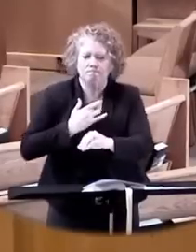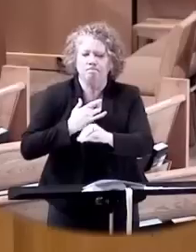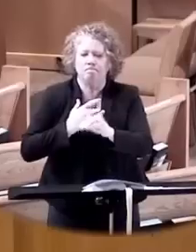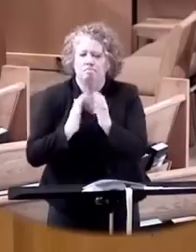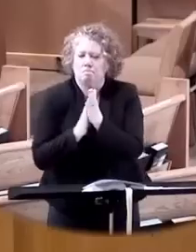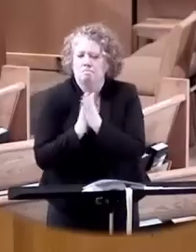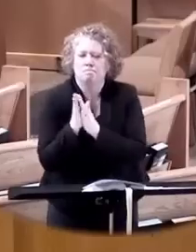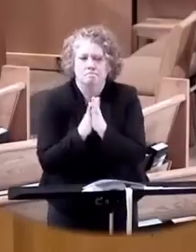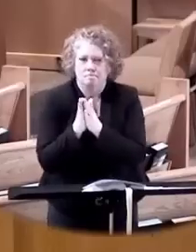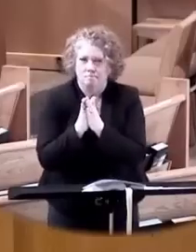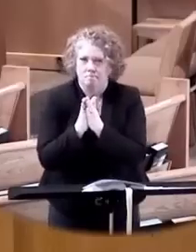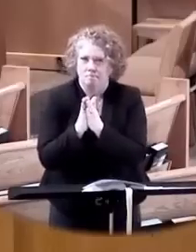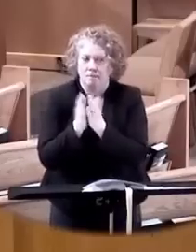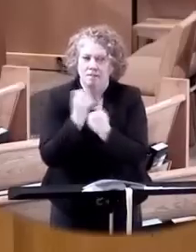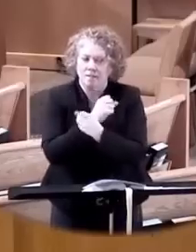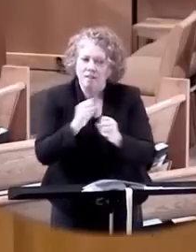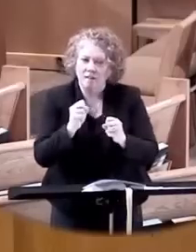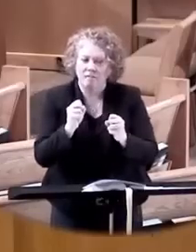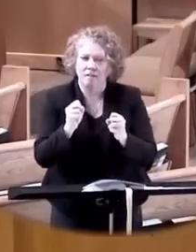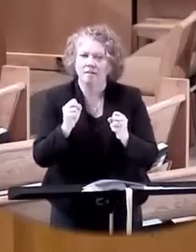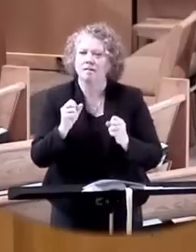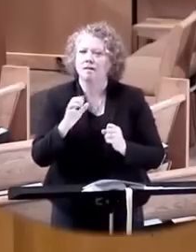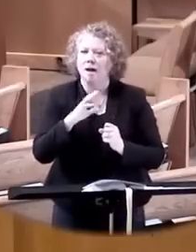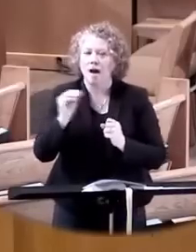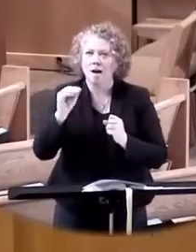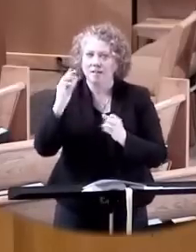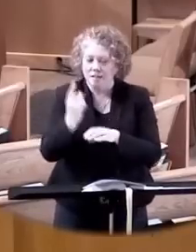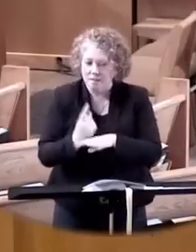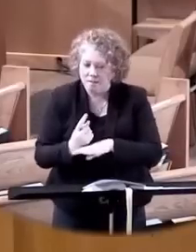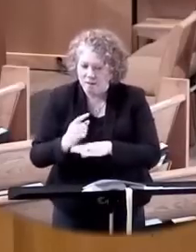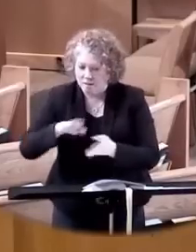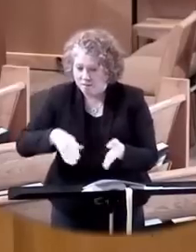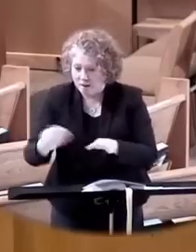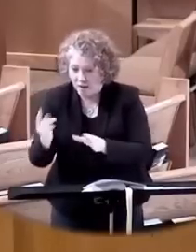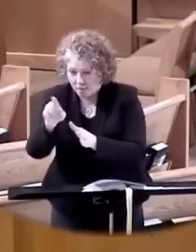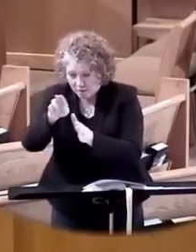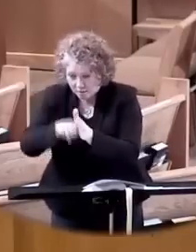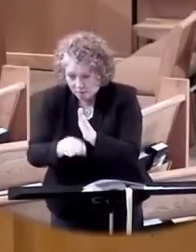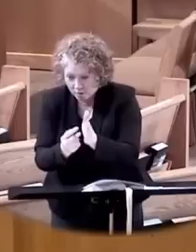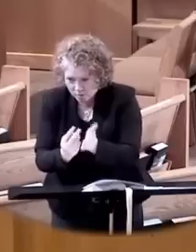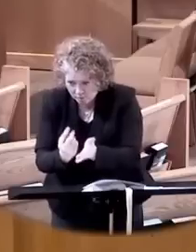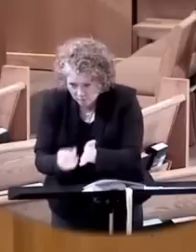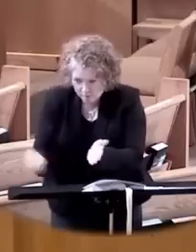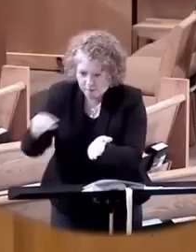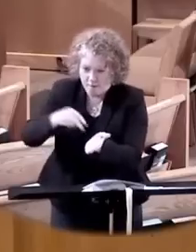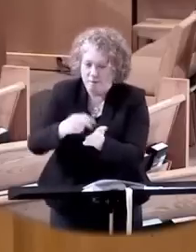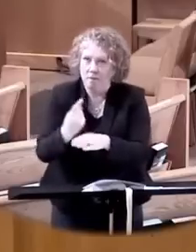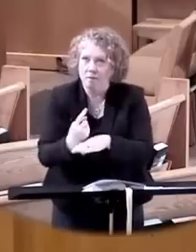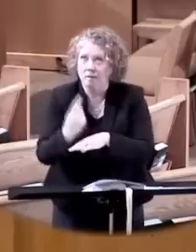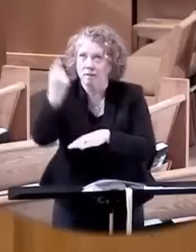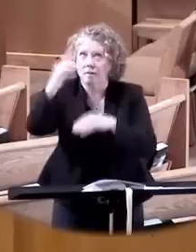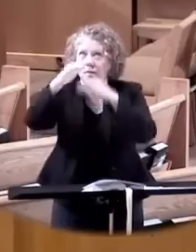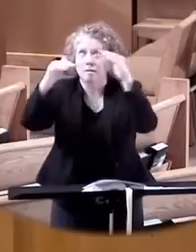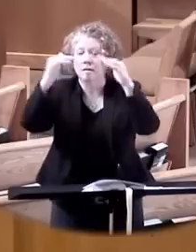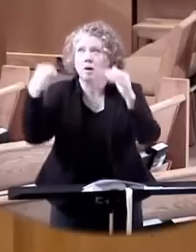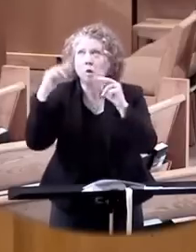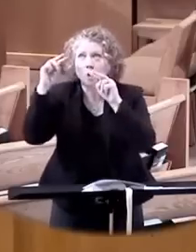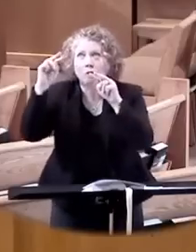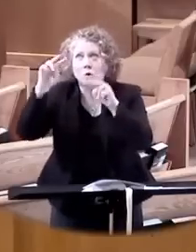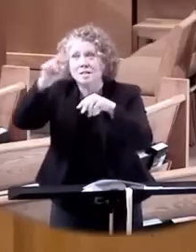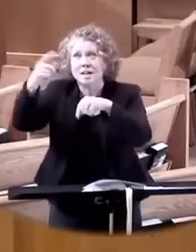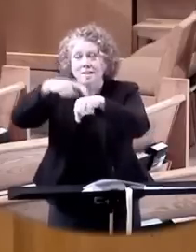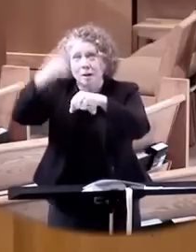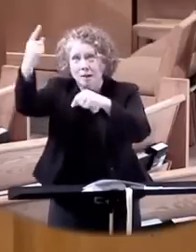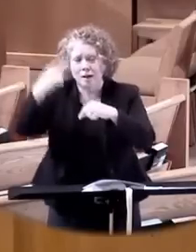resurrection and ascension into heaven, and as we look forward to his second coming, We offer you in thanksgiving this holy and